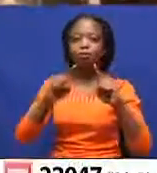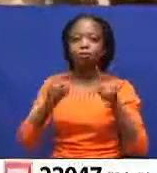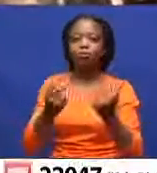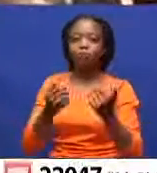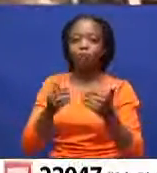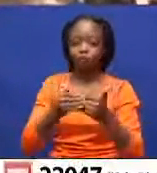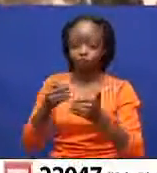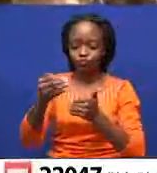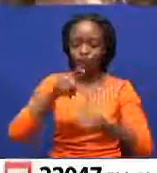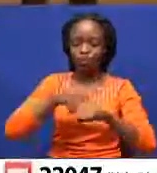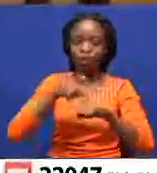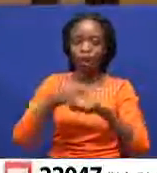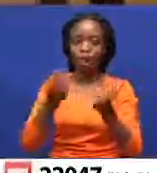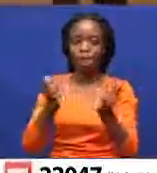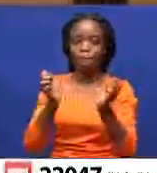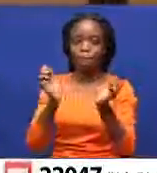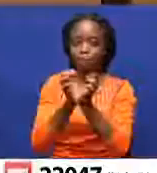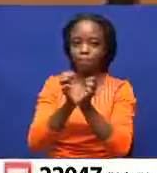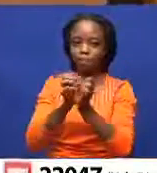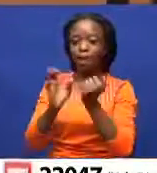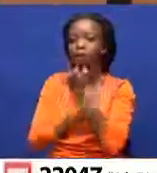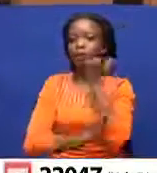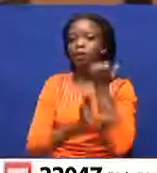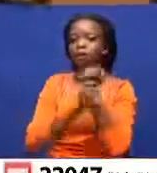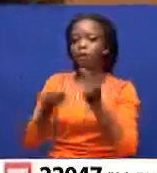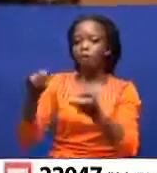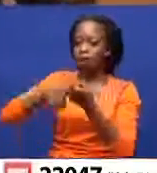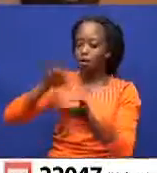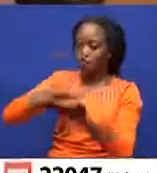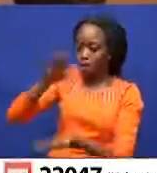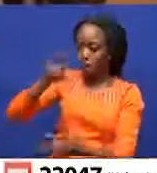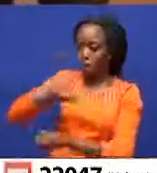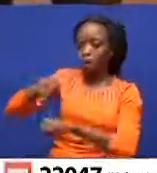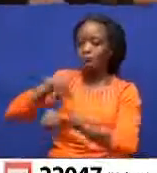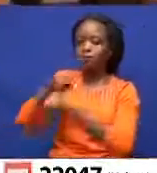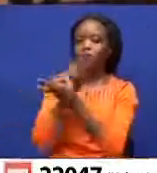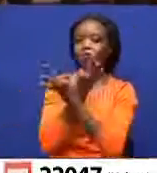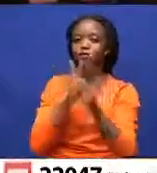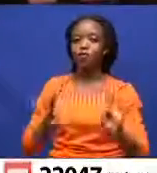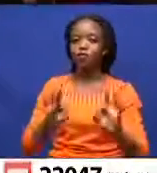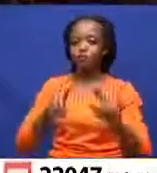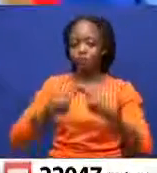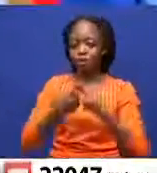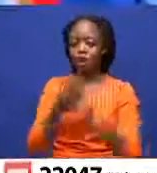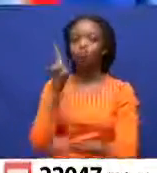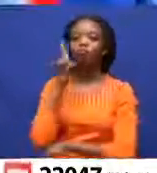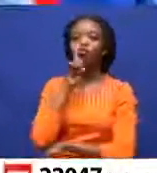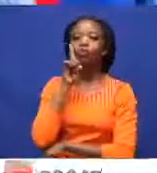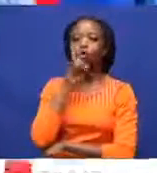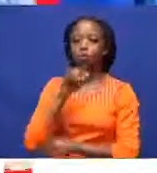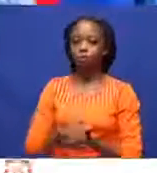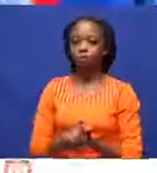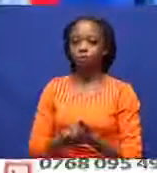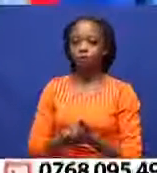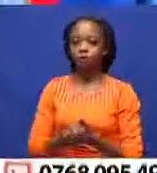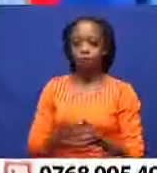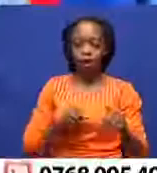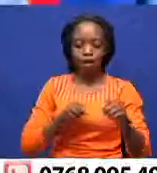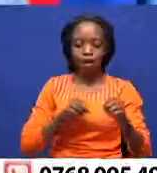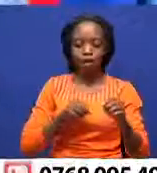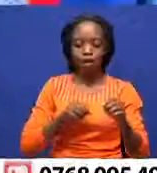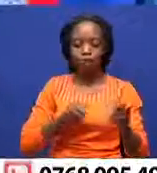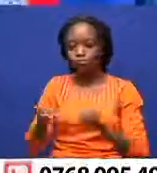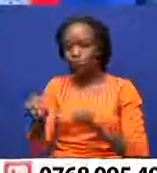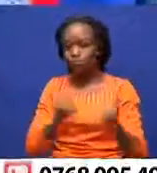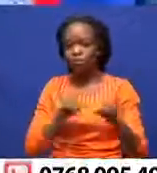the curfew in the country, though adding more hours of freedom starting tomorrow. That the cessation of movement into